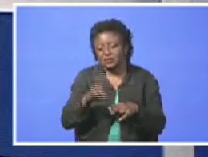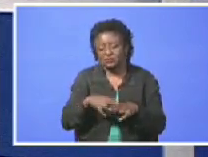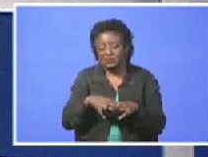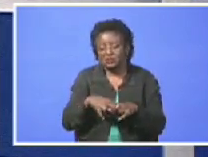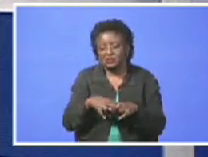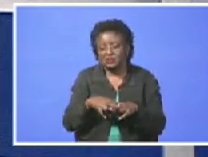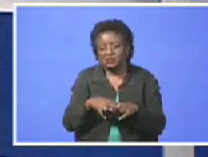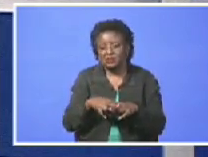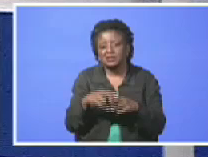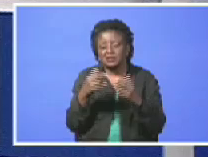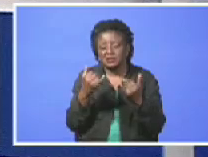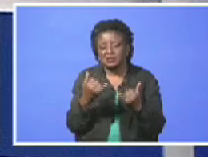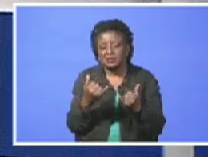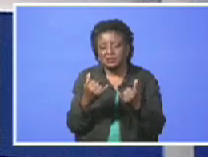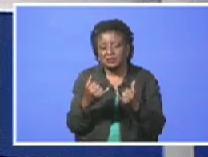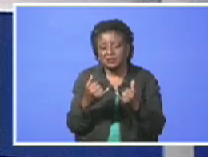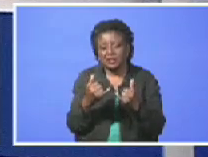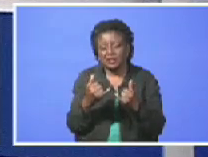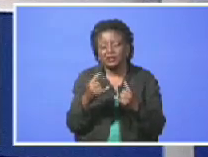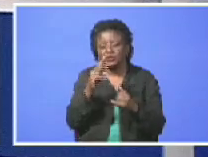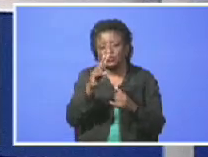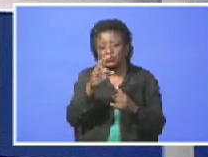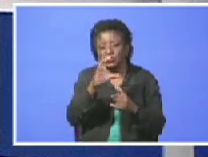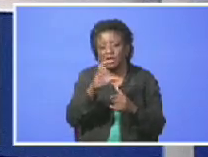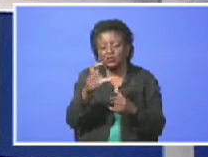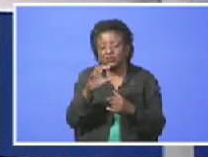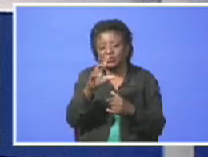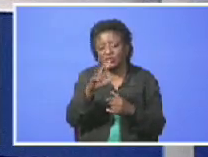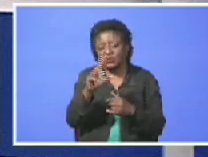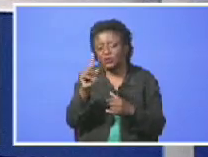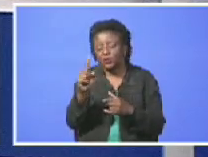now at 231 days and counting.